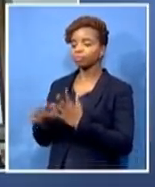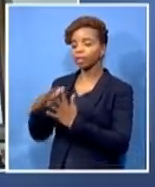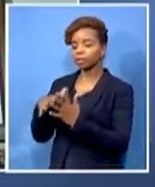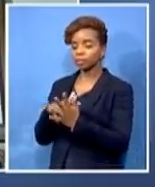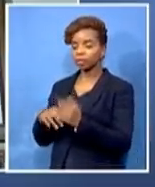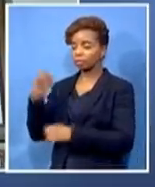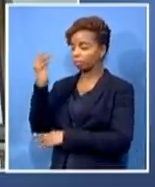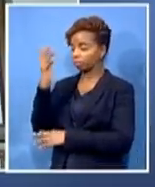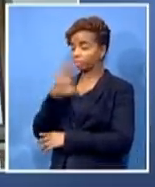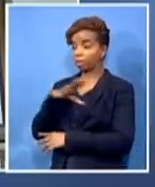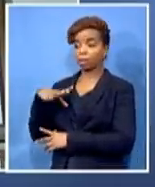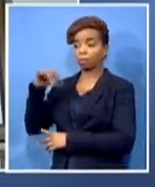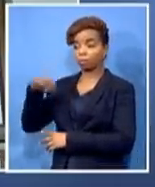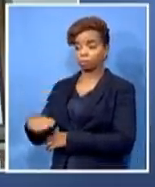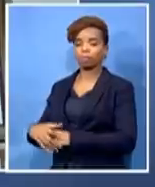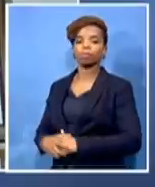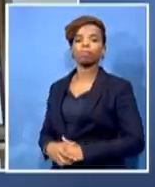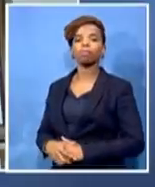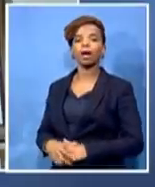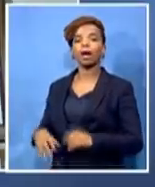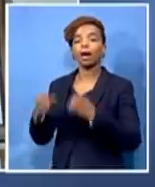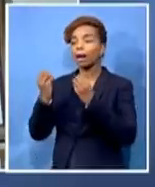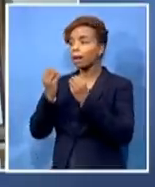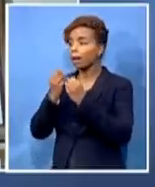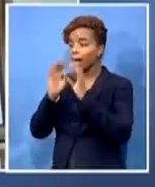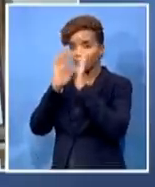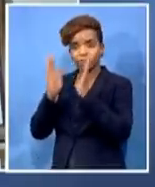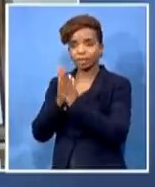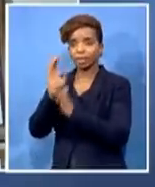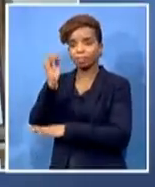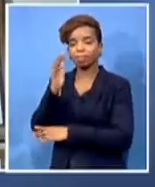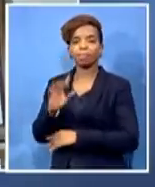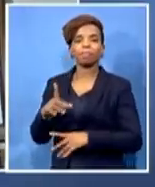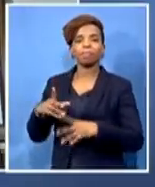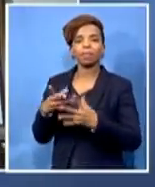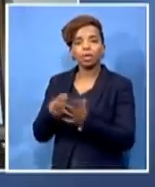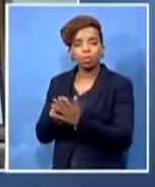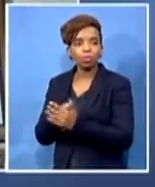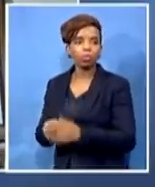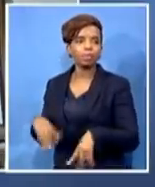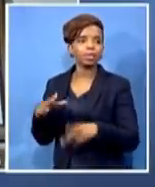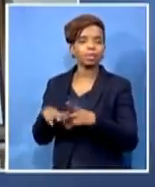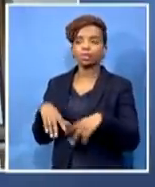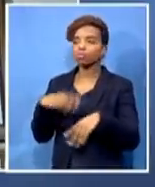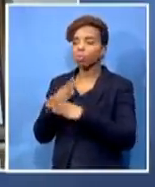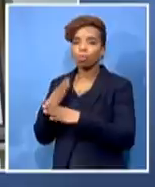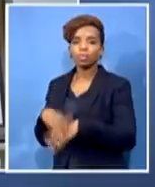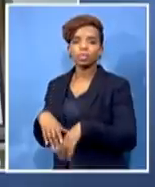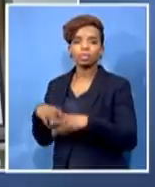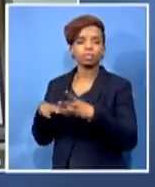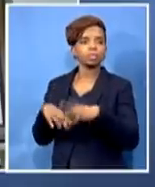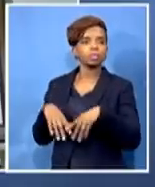everything, on the economy, the creation of jobs, on justice, giving a big emphasis there, on